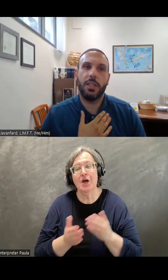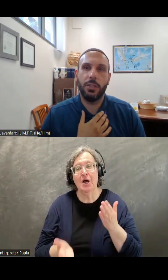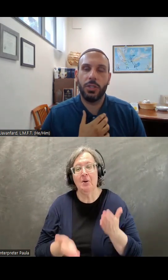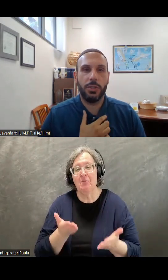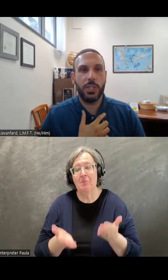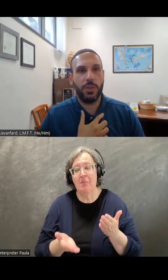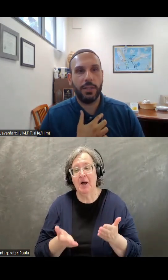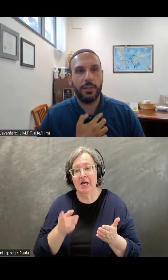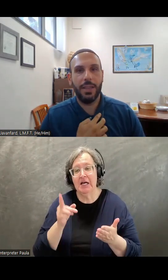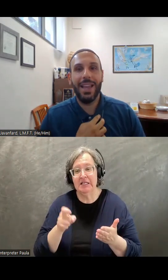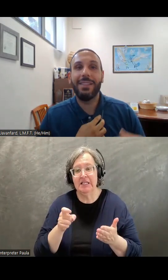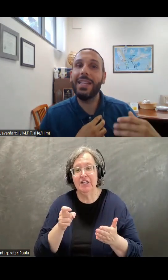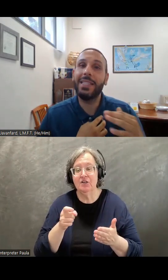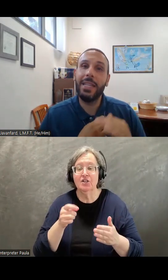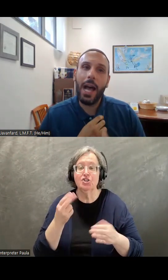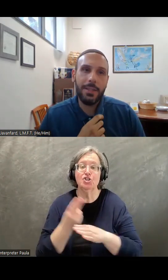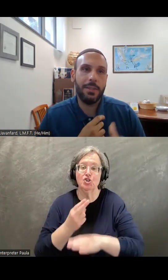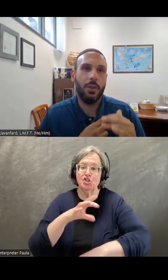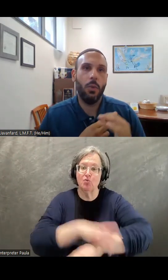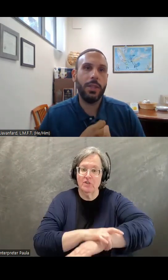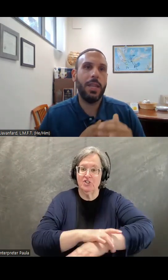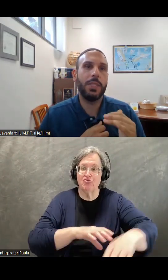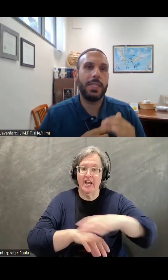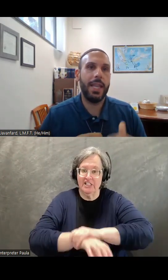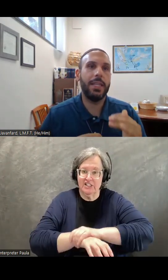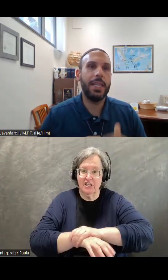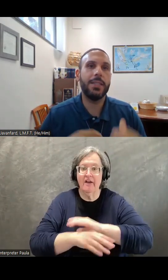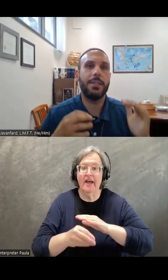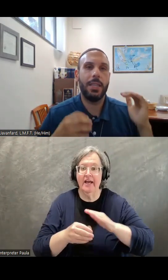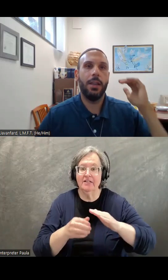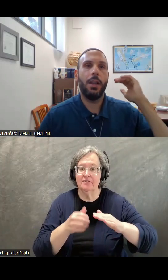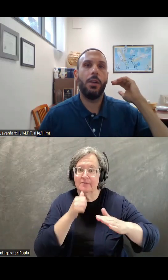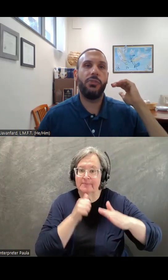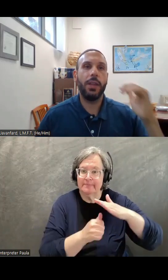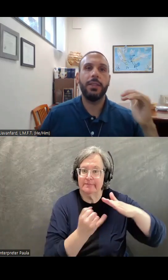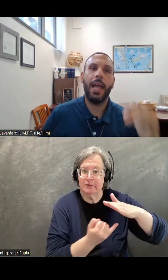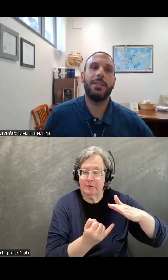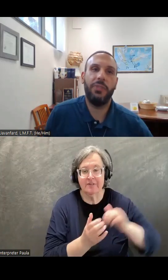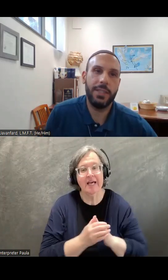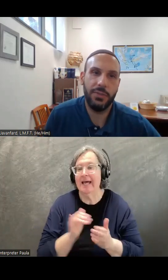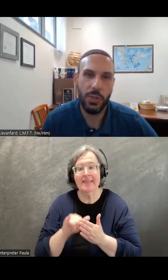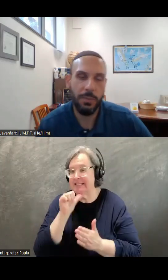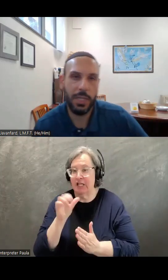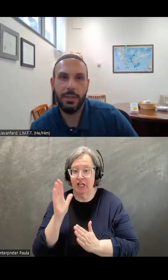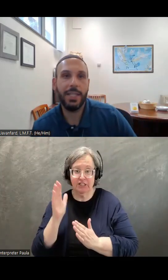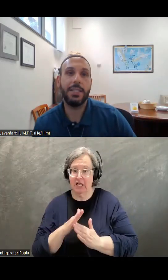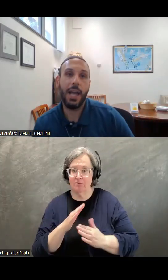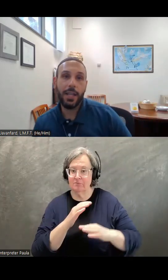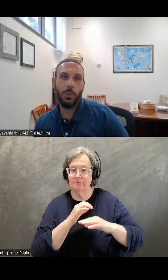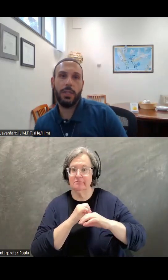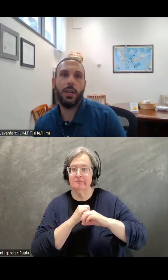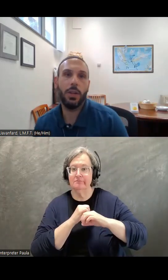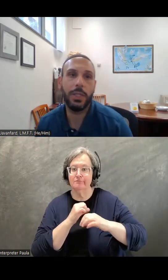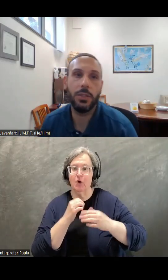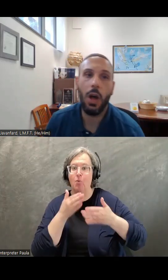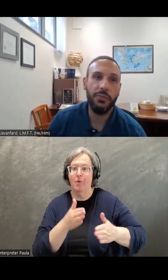utilization of seclusion or restraints. That is not what they would say is the frontline defense of treatment. That is not